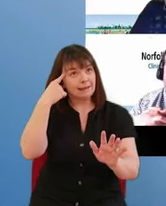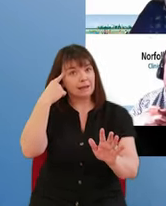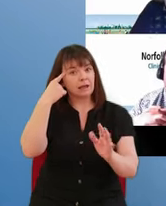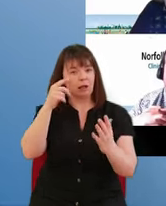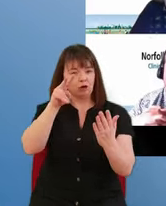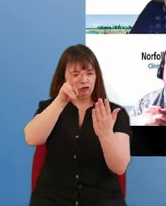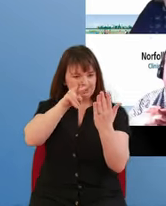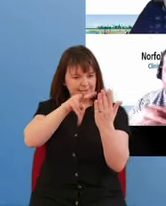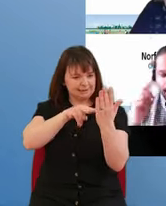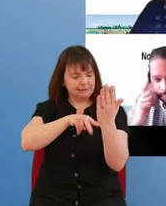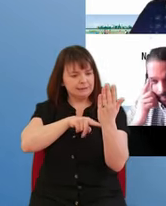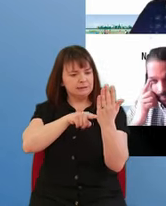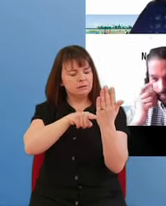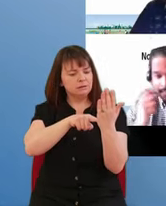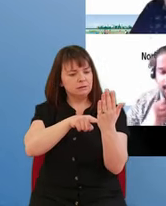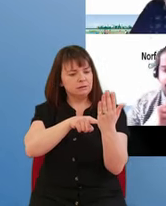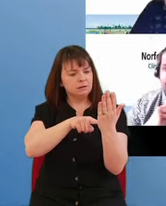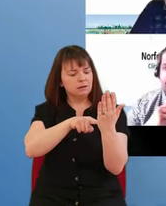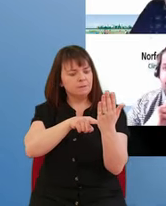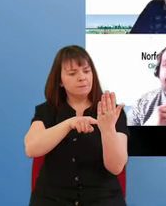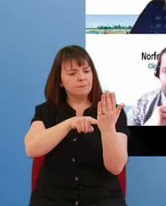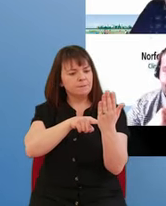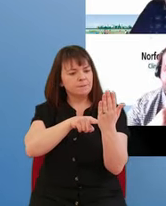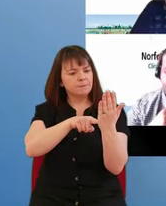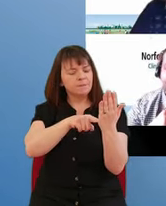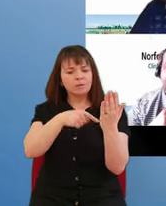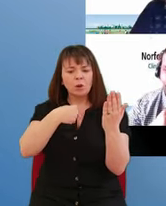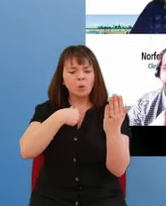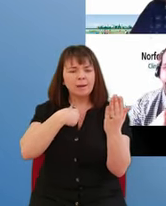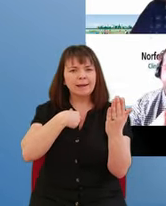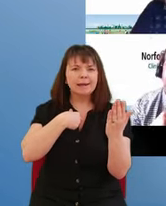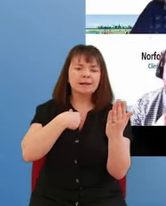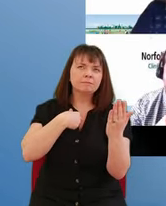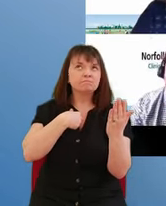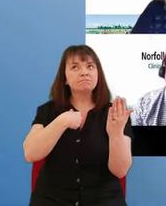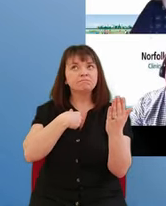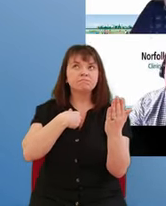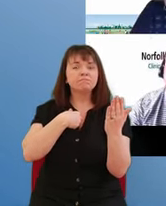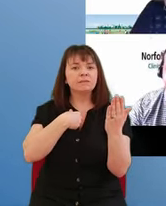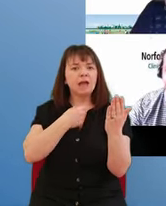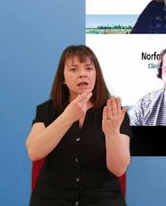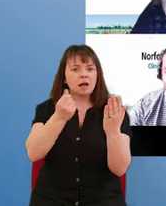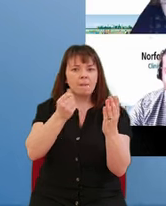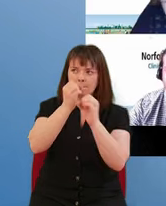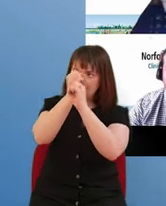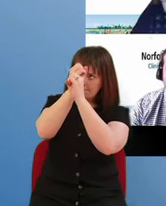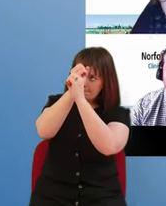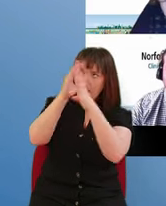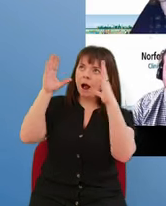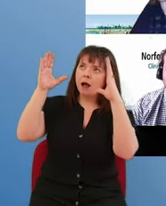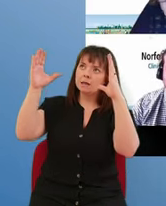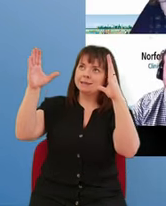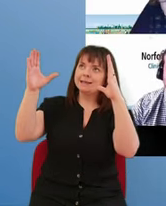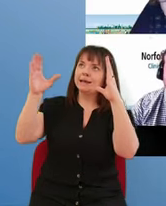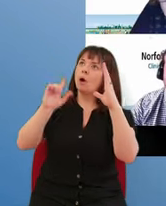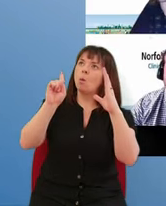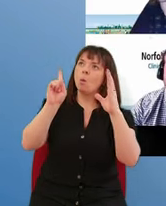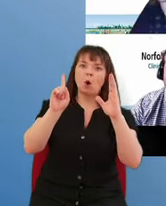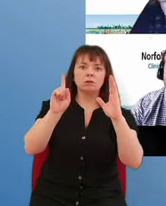to experience in terms of obesity and smoking, drinking, substance misuse issues. And I'm